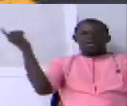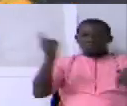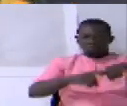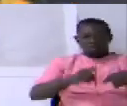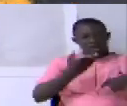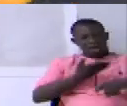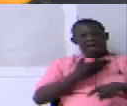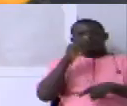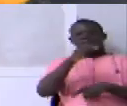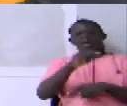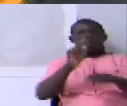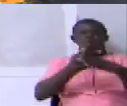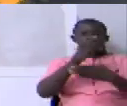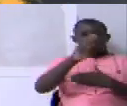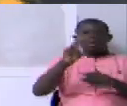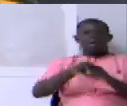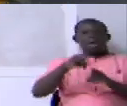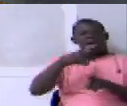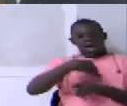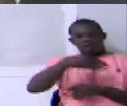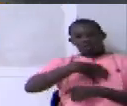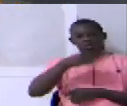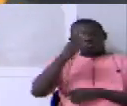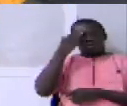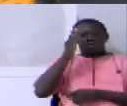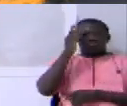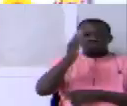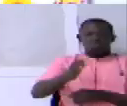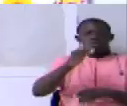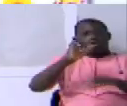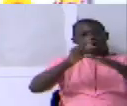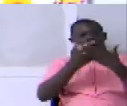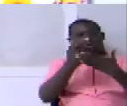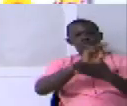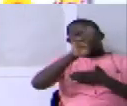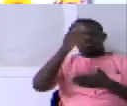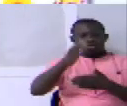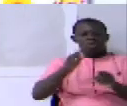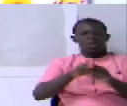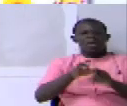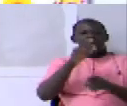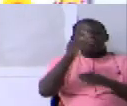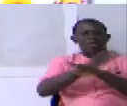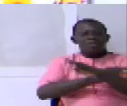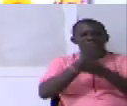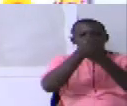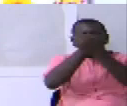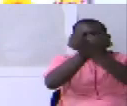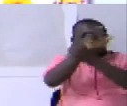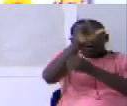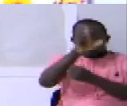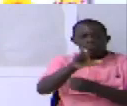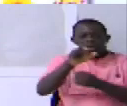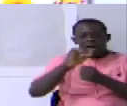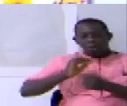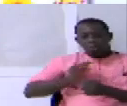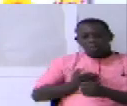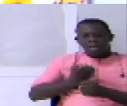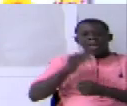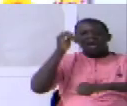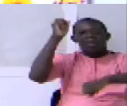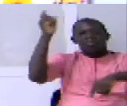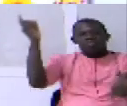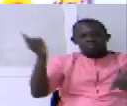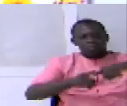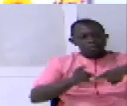whether that is true or not. Were female prisoners beaten? Commissioner ka ako alafta no nyinin kala kunun moye nyinin ka